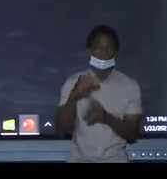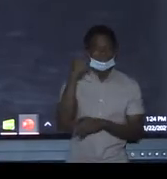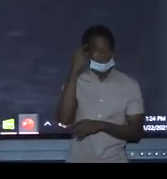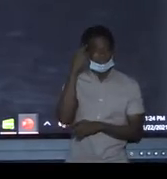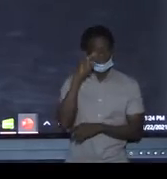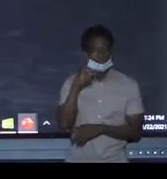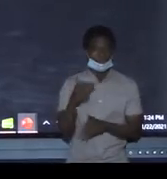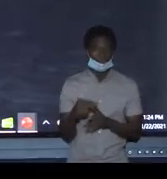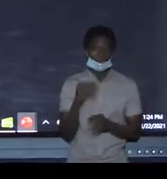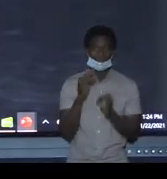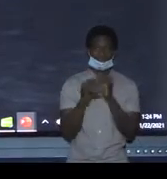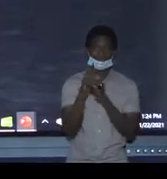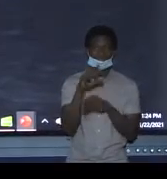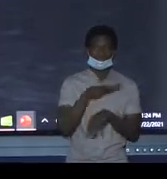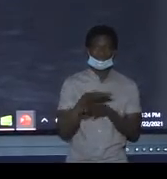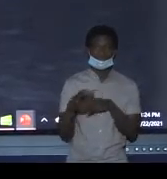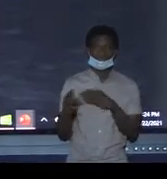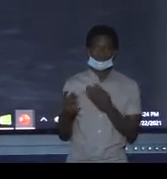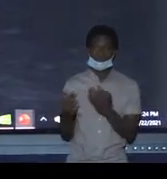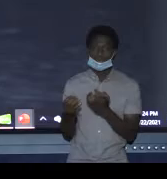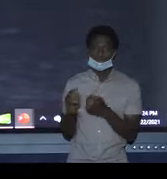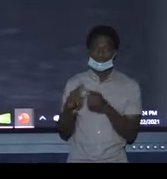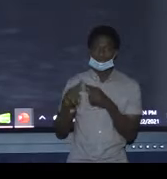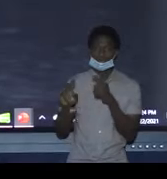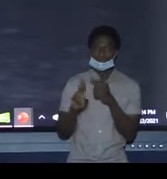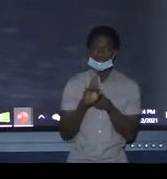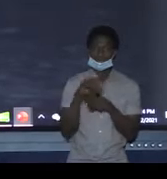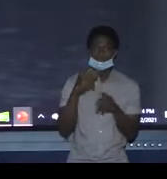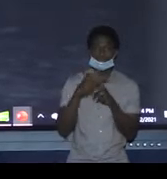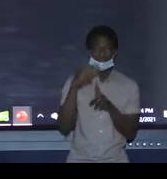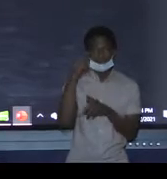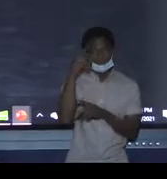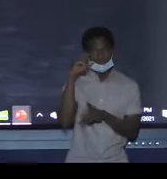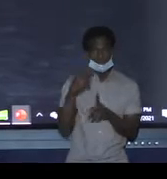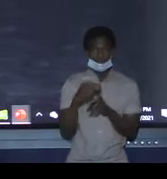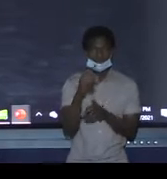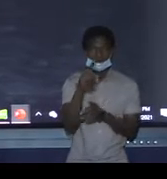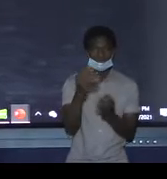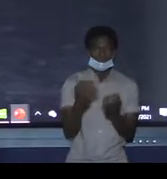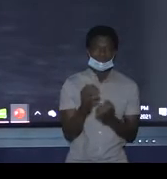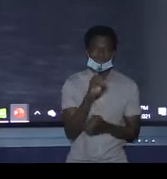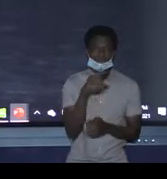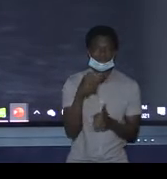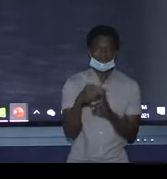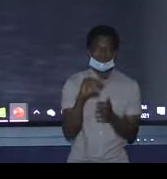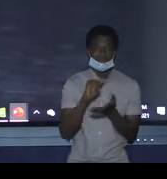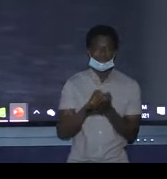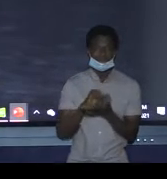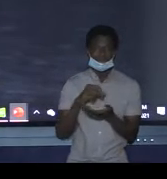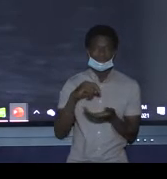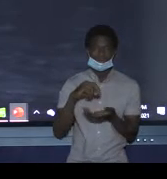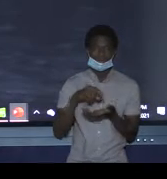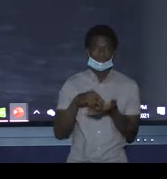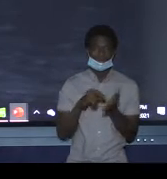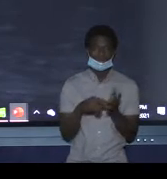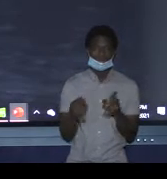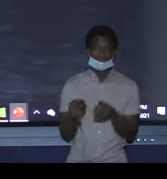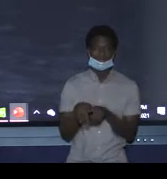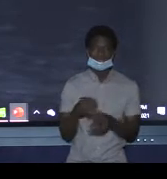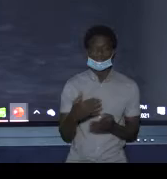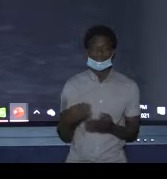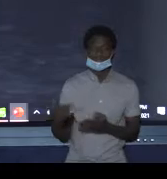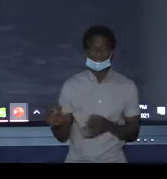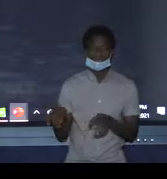Word for word. If you don't want to use word for word, you want one word that means the same thing